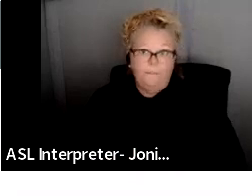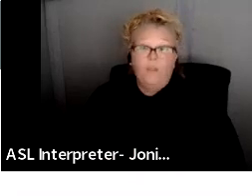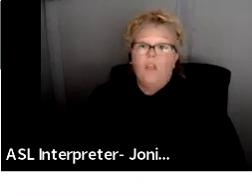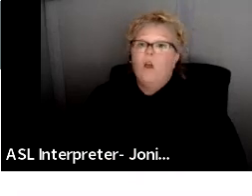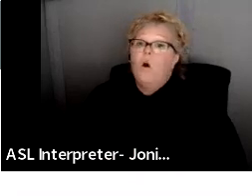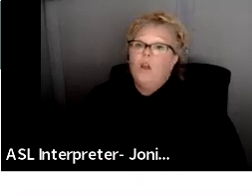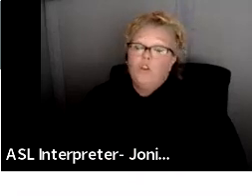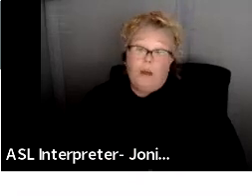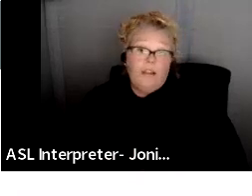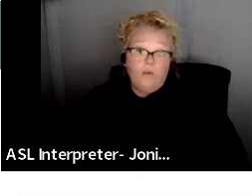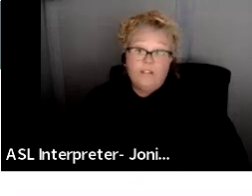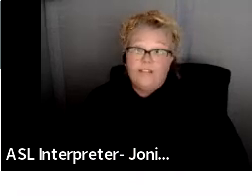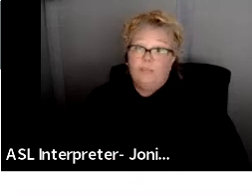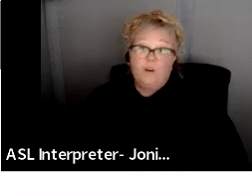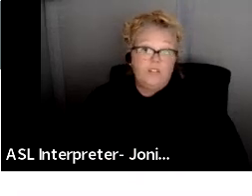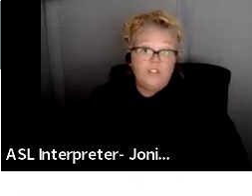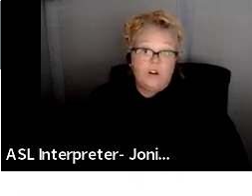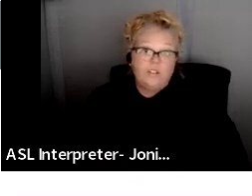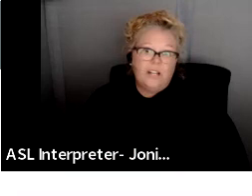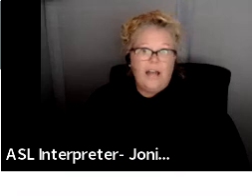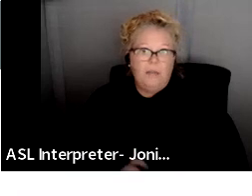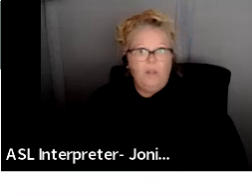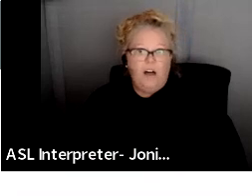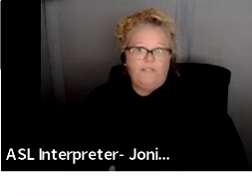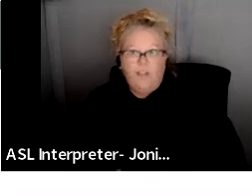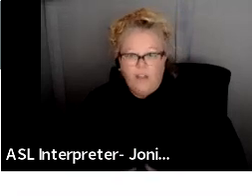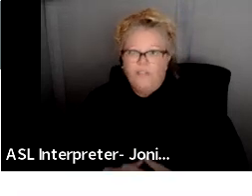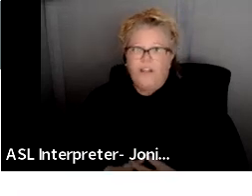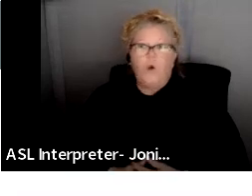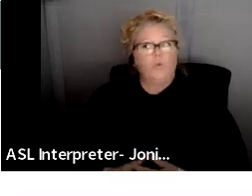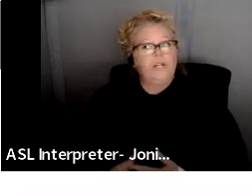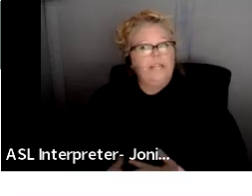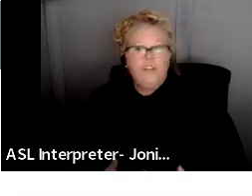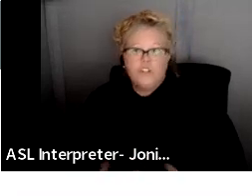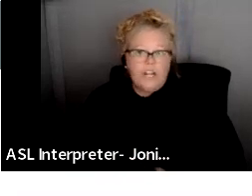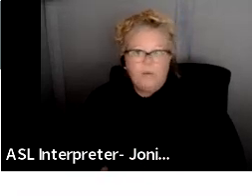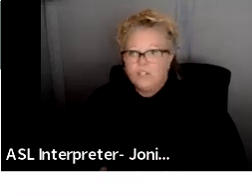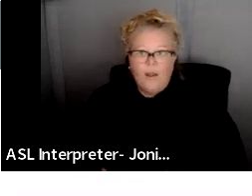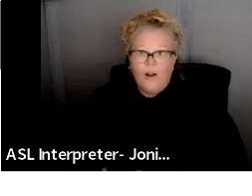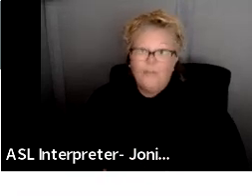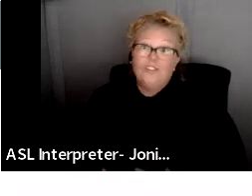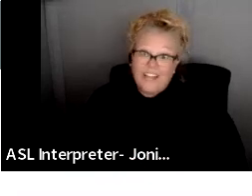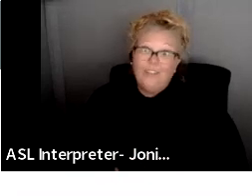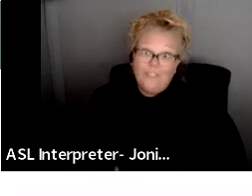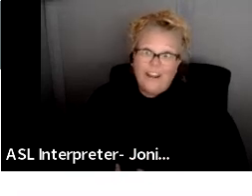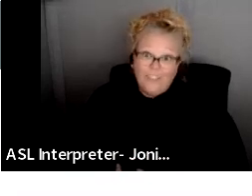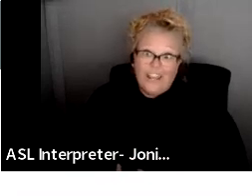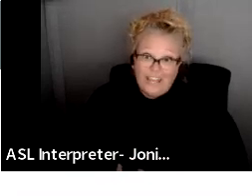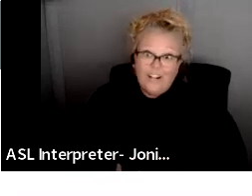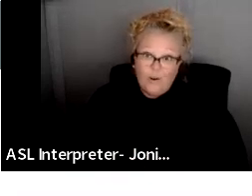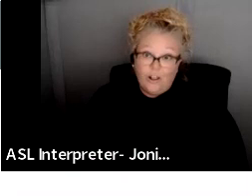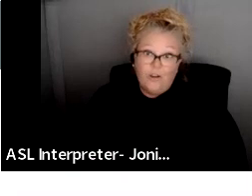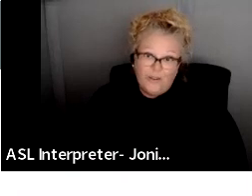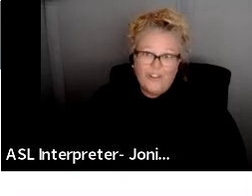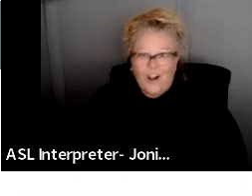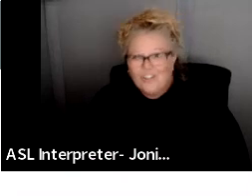talking. You might notice that a person starts to kind of bluff. They don't really understand what's going on, but they're just kind of nodding their head